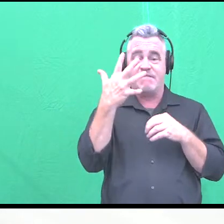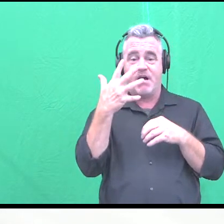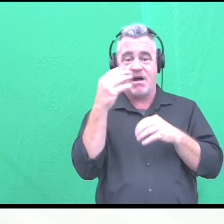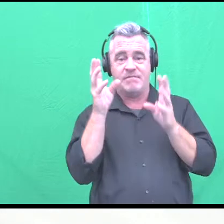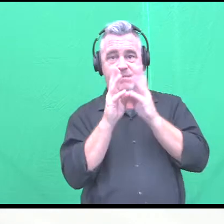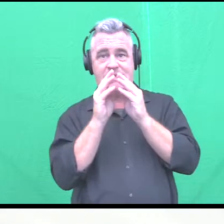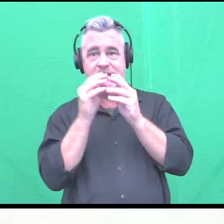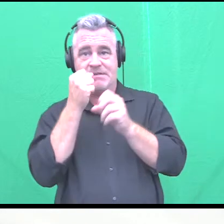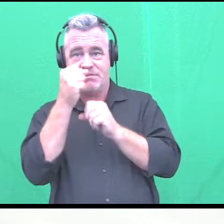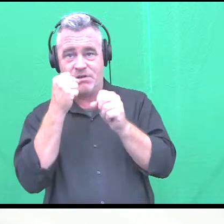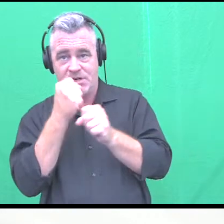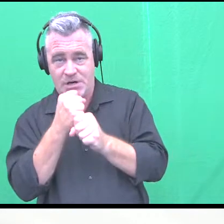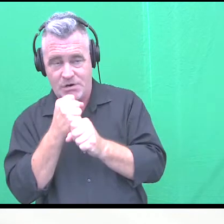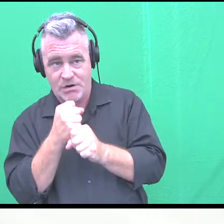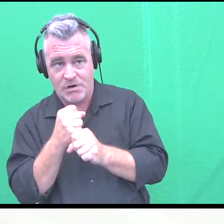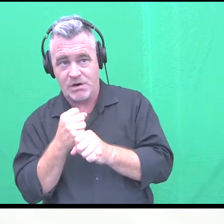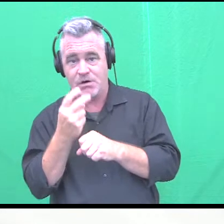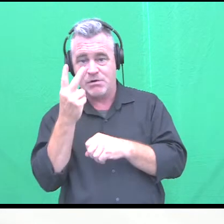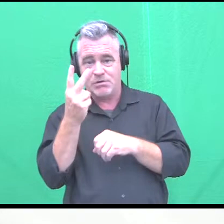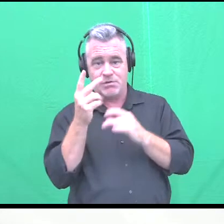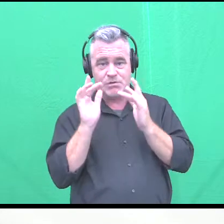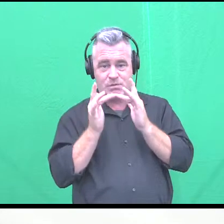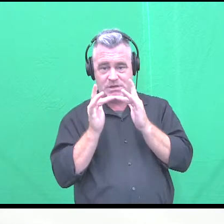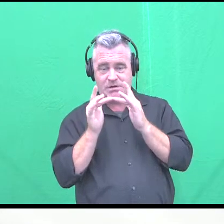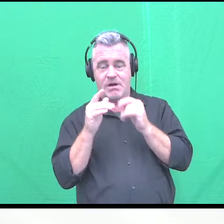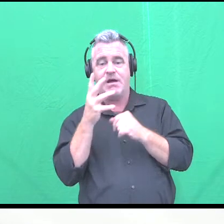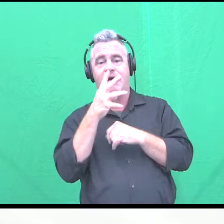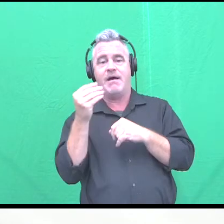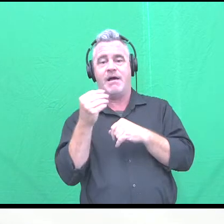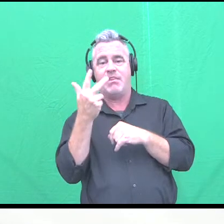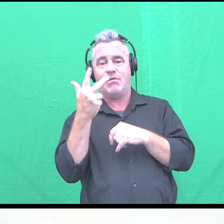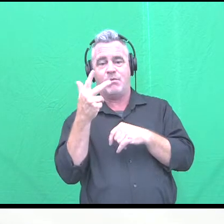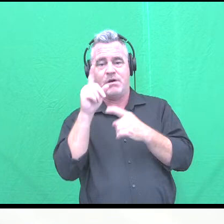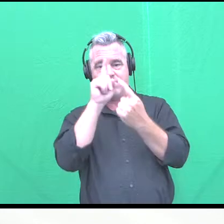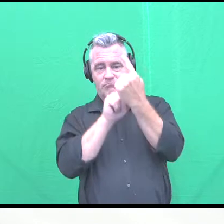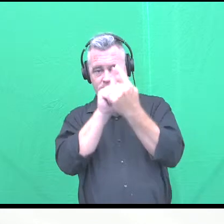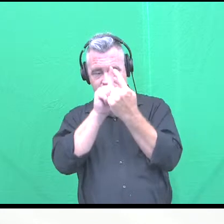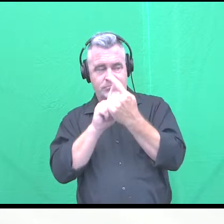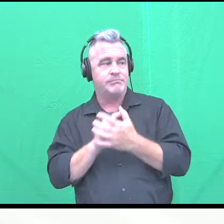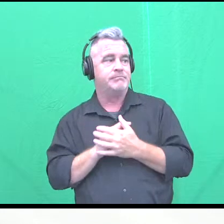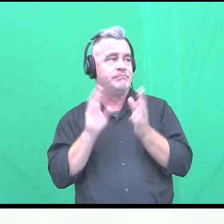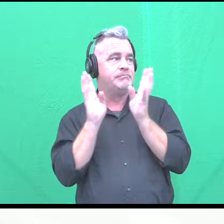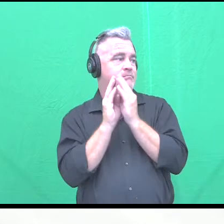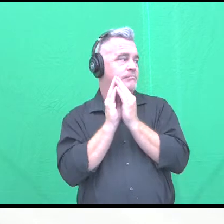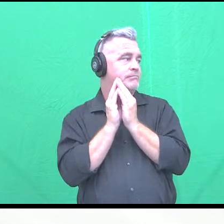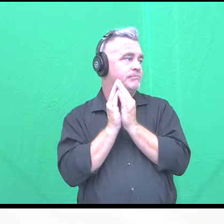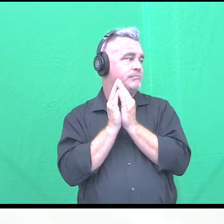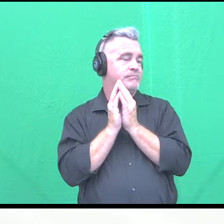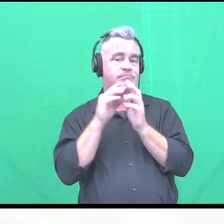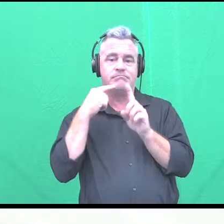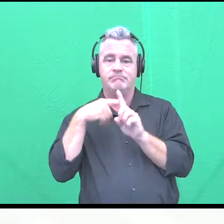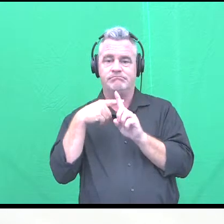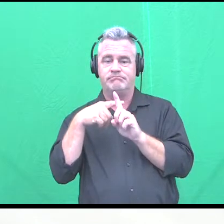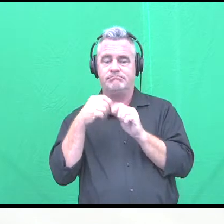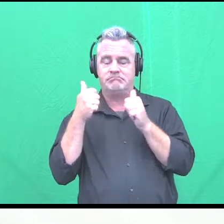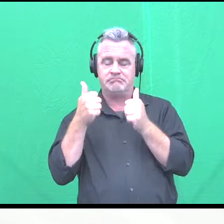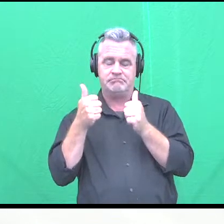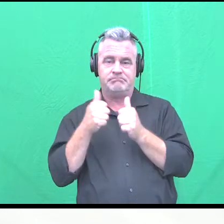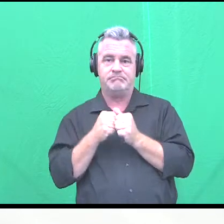and 2 of them will be virtual and 3 of them will be in person. So I think that's really positive.